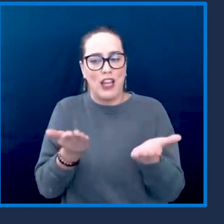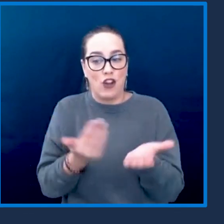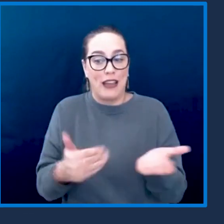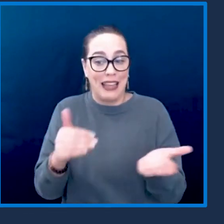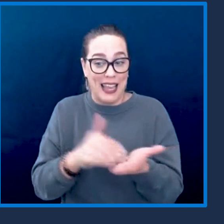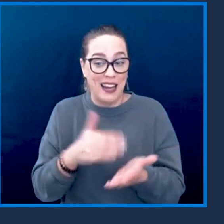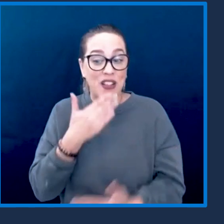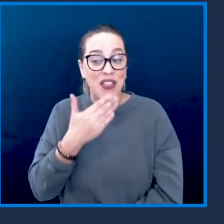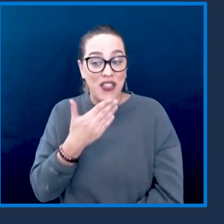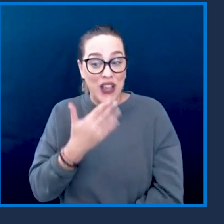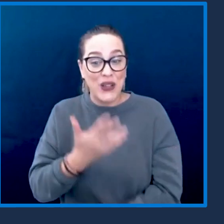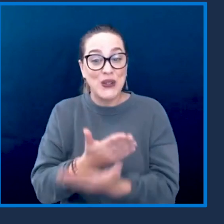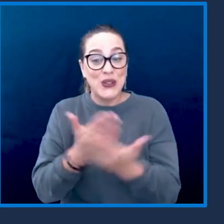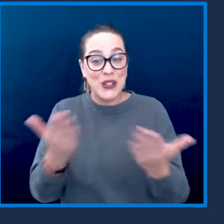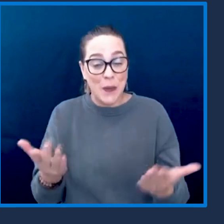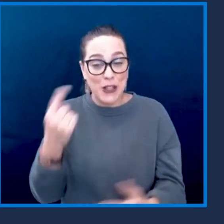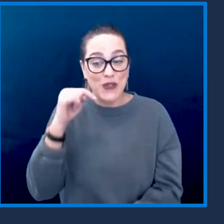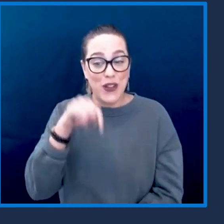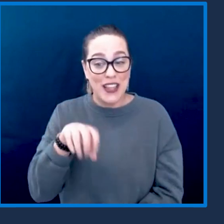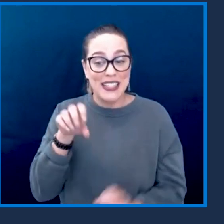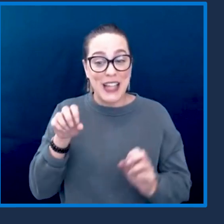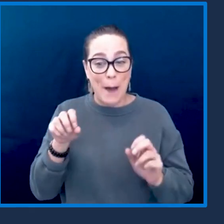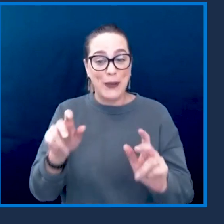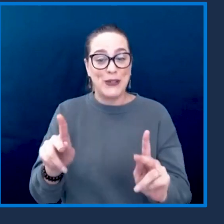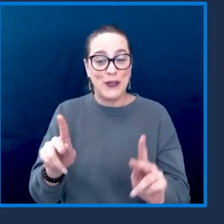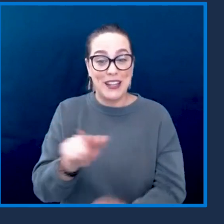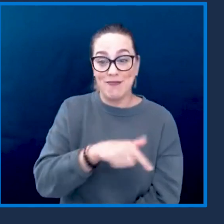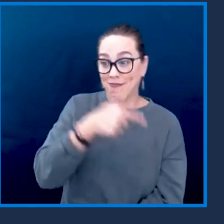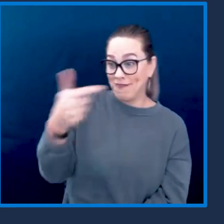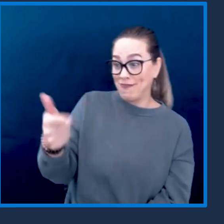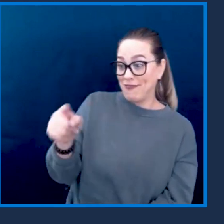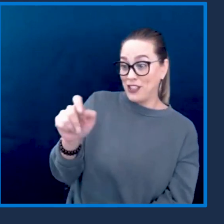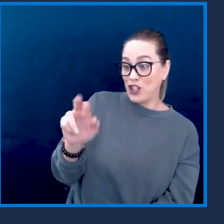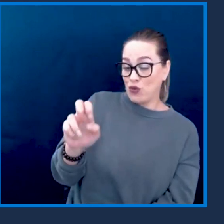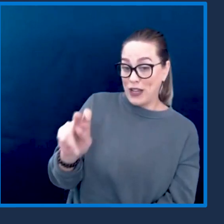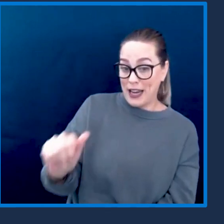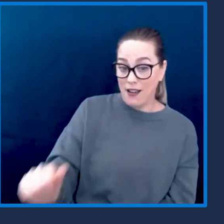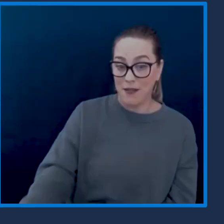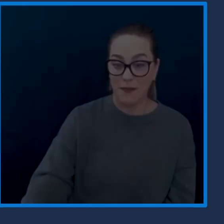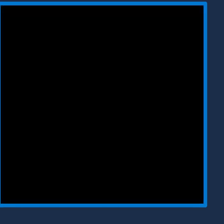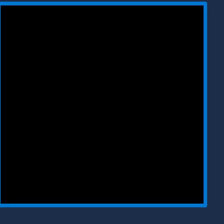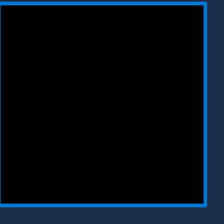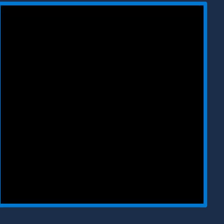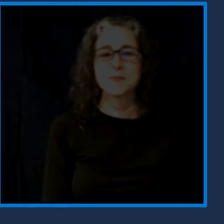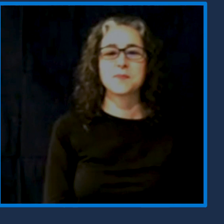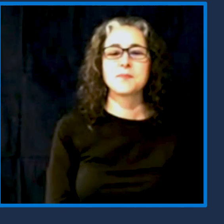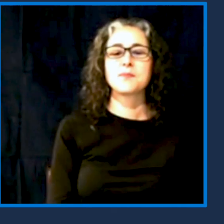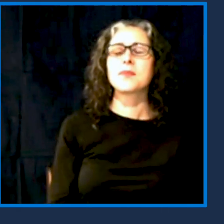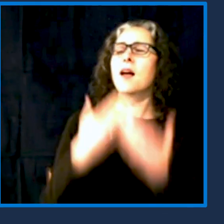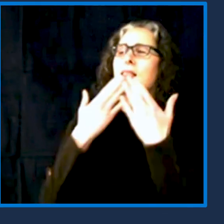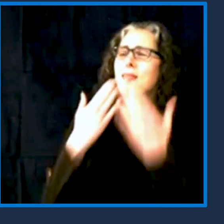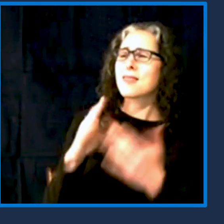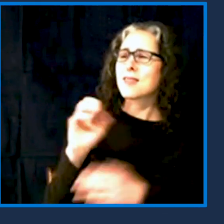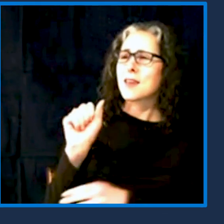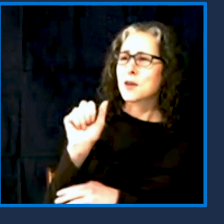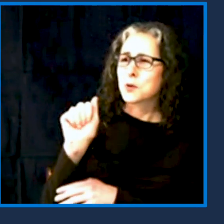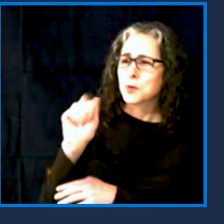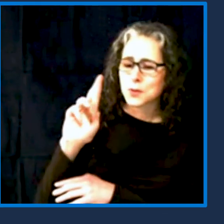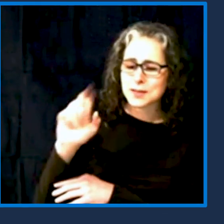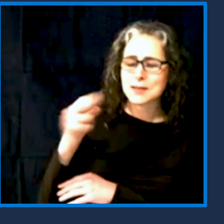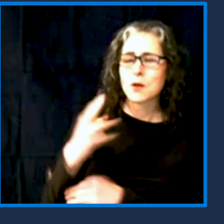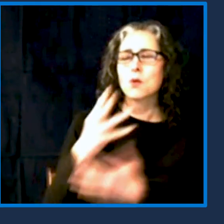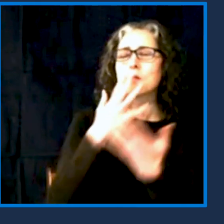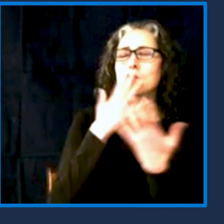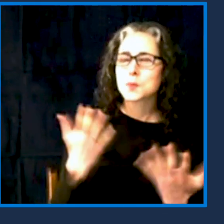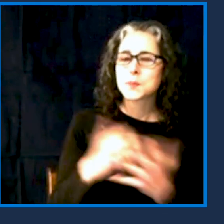this story with you. So Tarena, I think that's back to you. Oh, thank you, Sara, for joining us. And